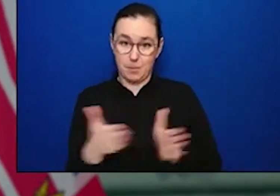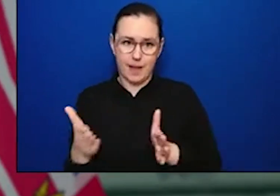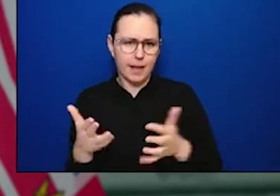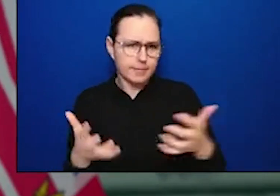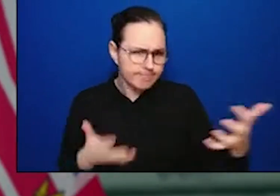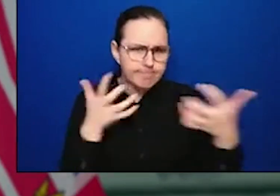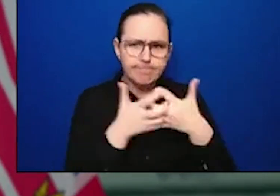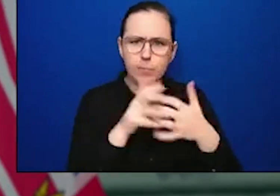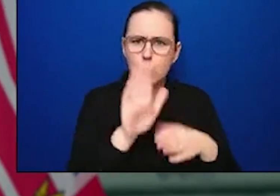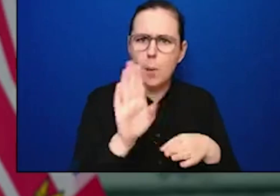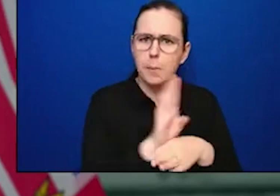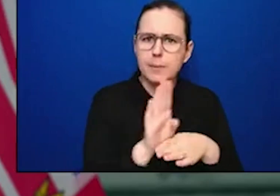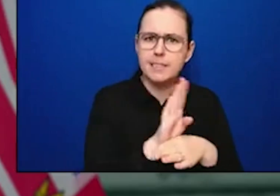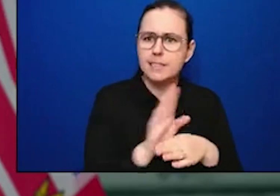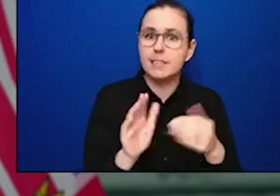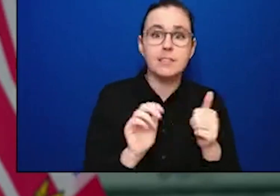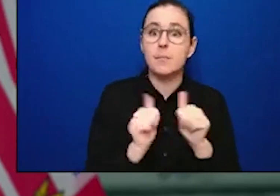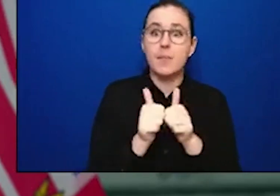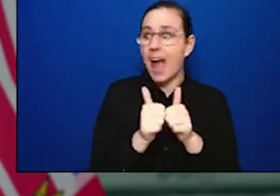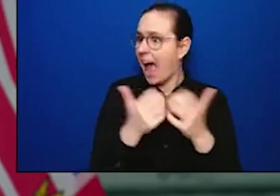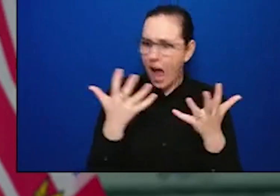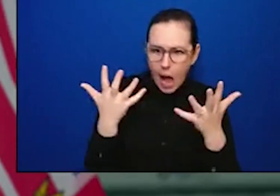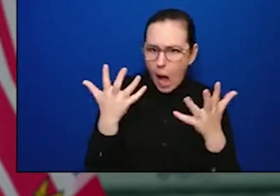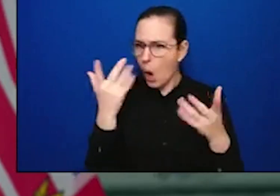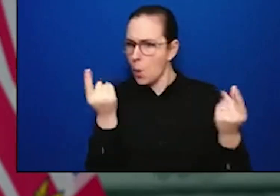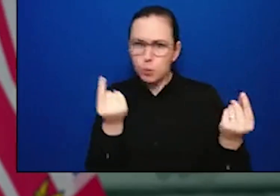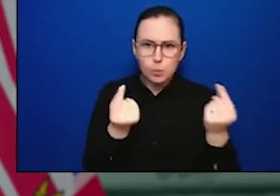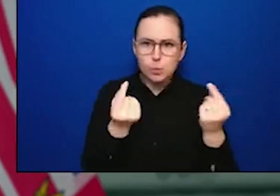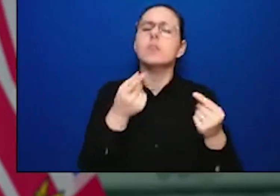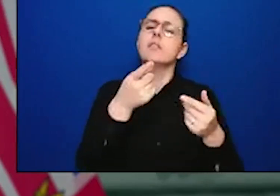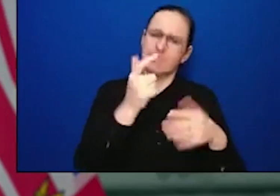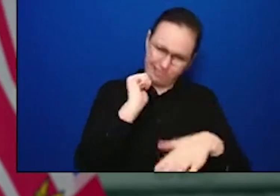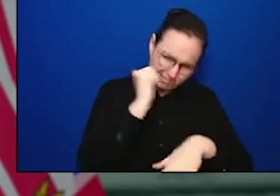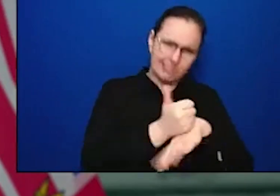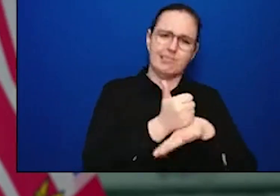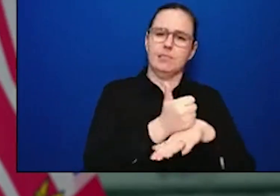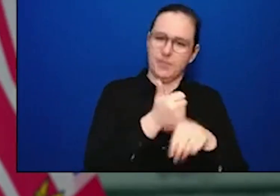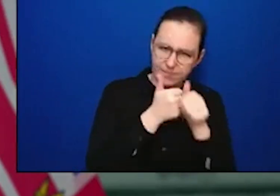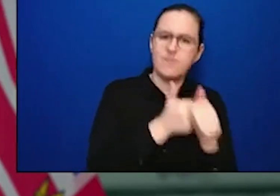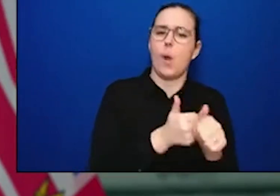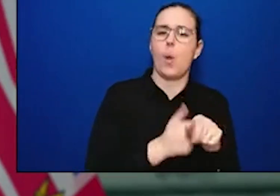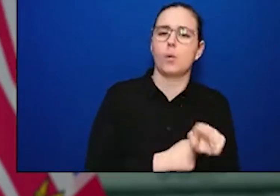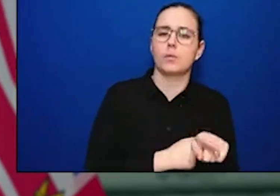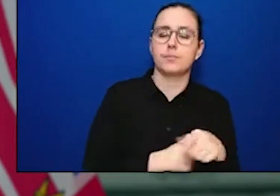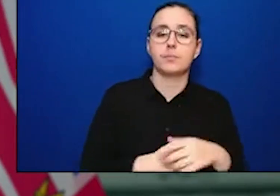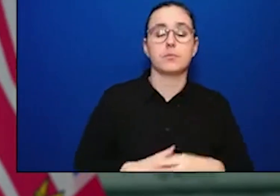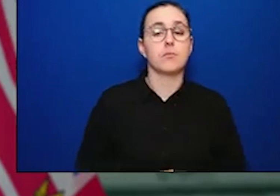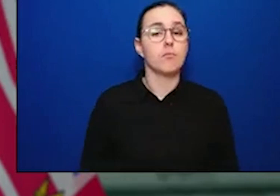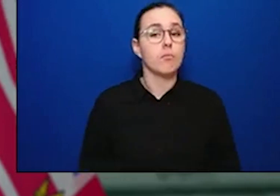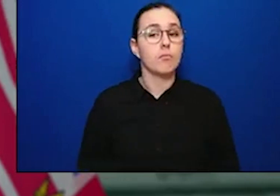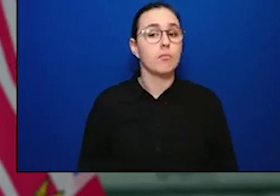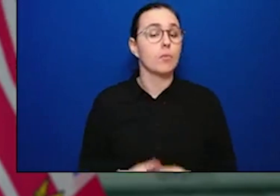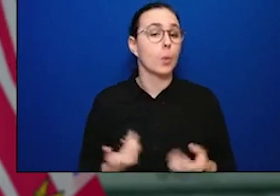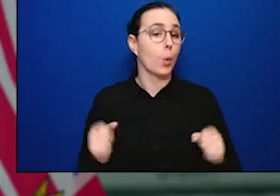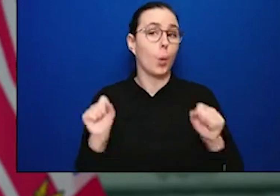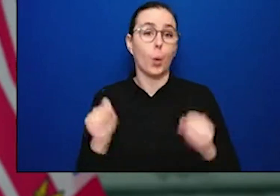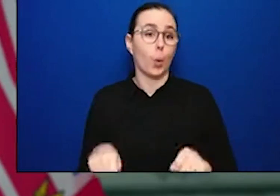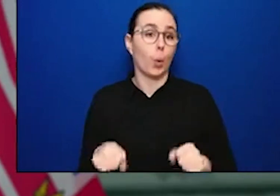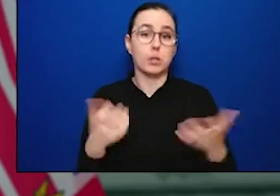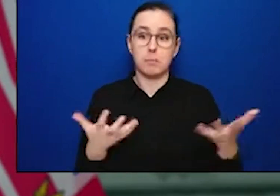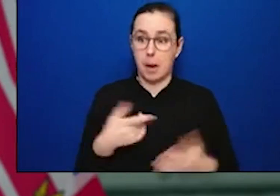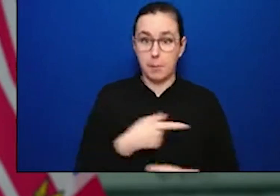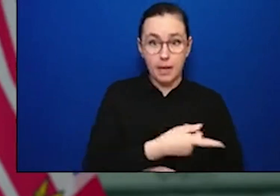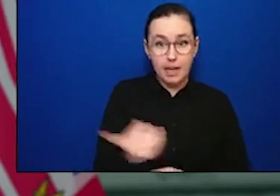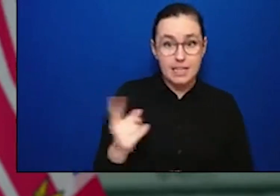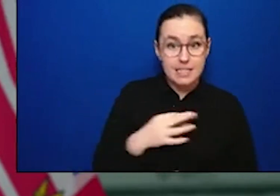to operate safely. We need to anticipate that as many as a third of your workforce at any one time may become ill